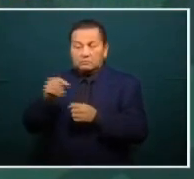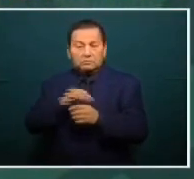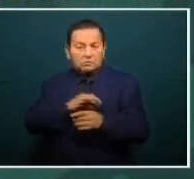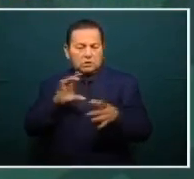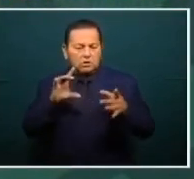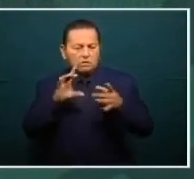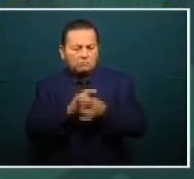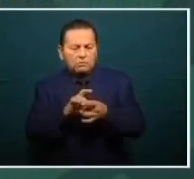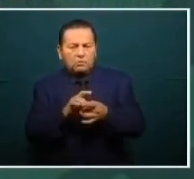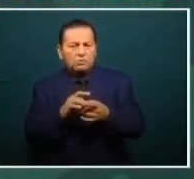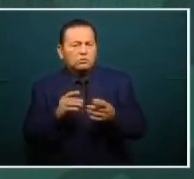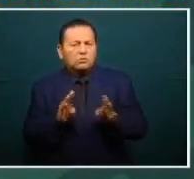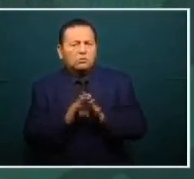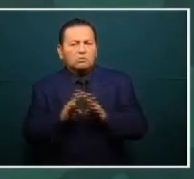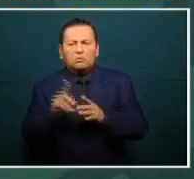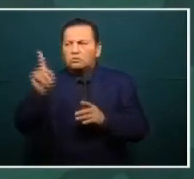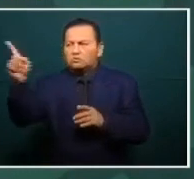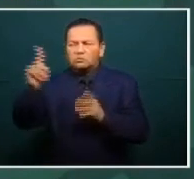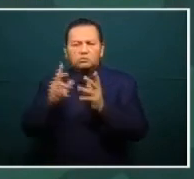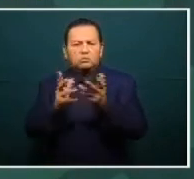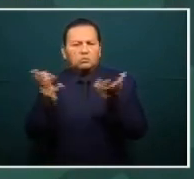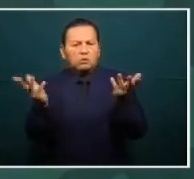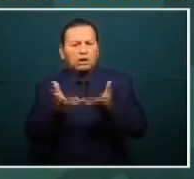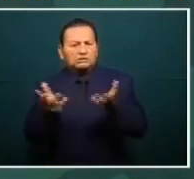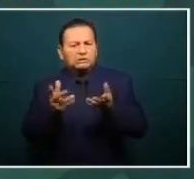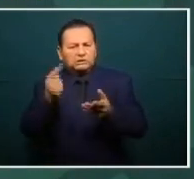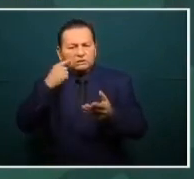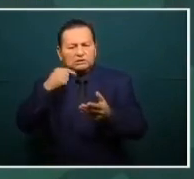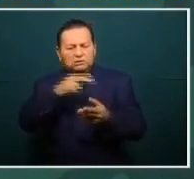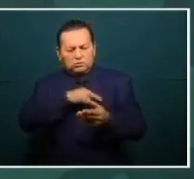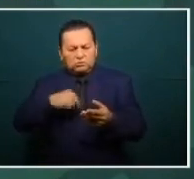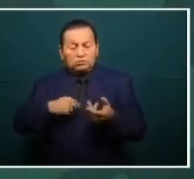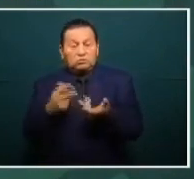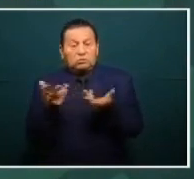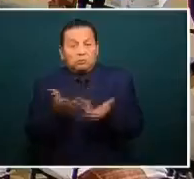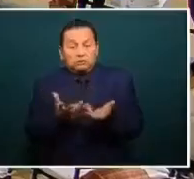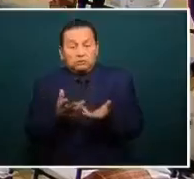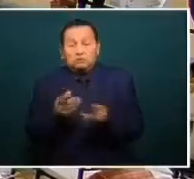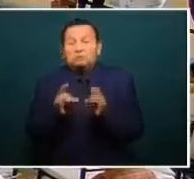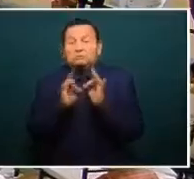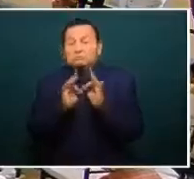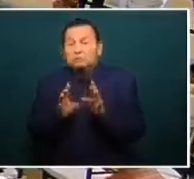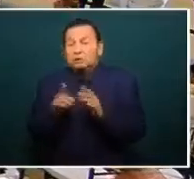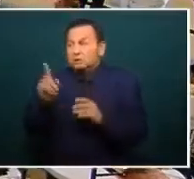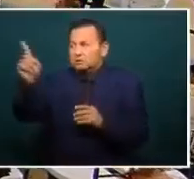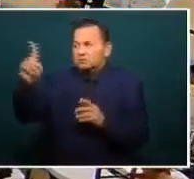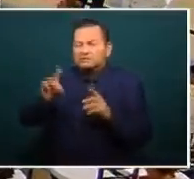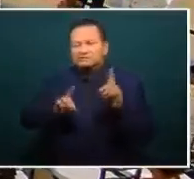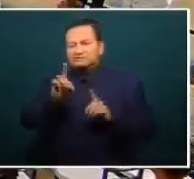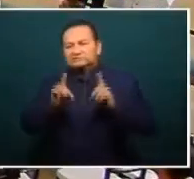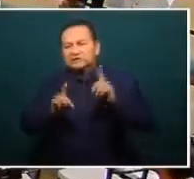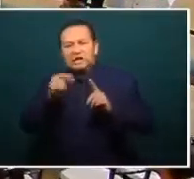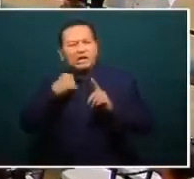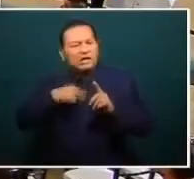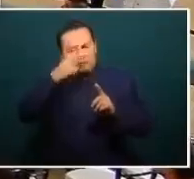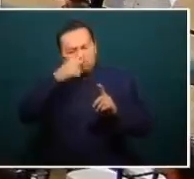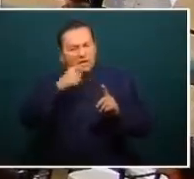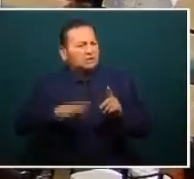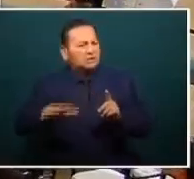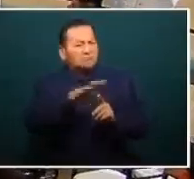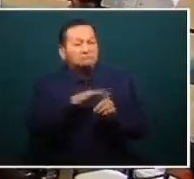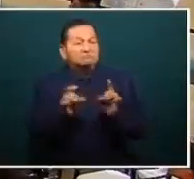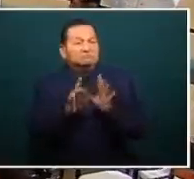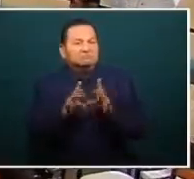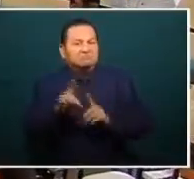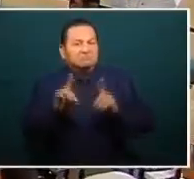start. What happens if he actually takes that measure? And what are we going to implement in